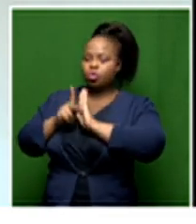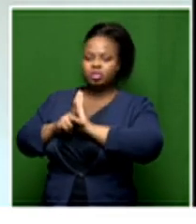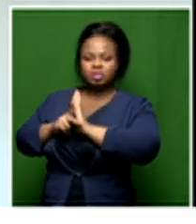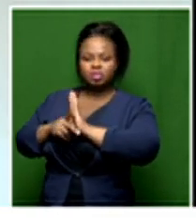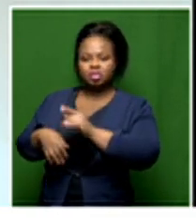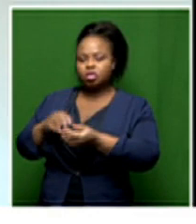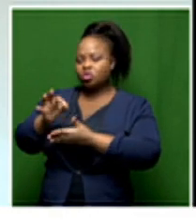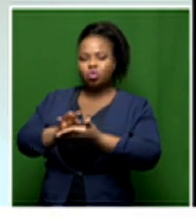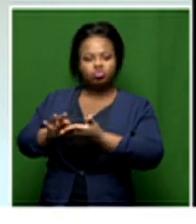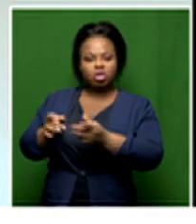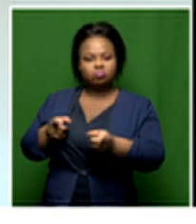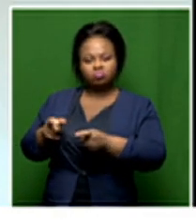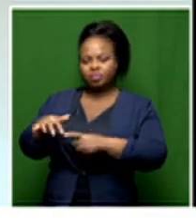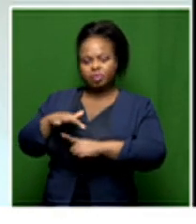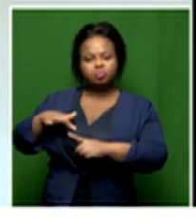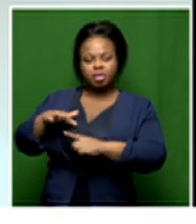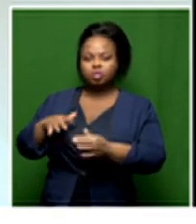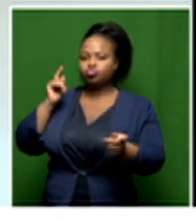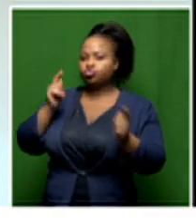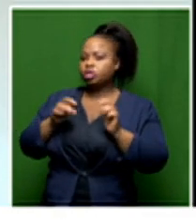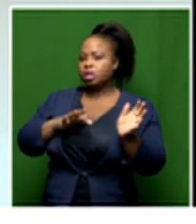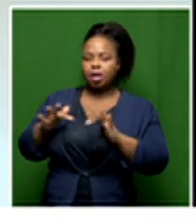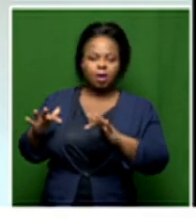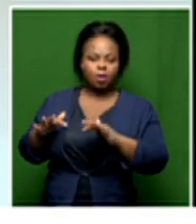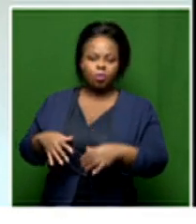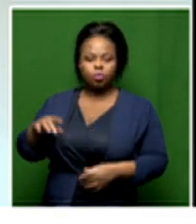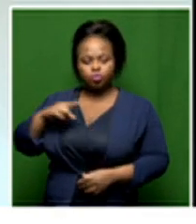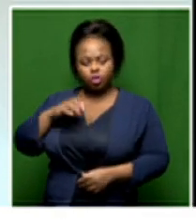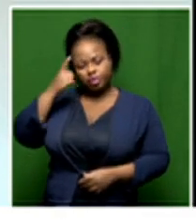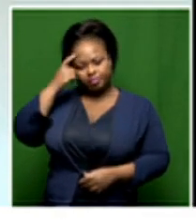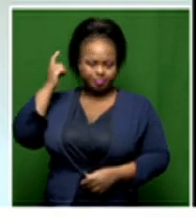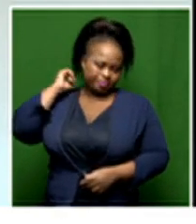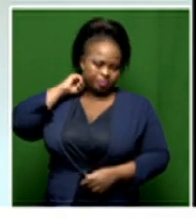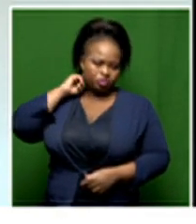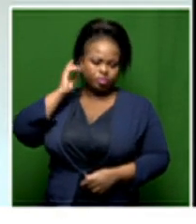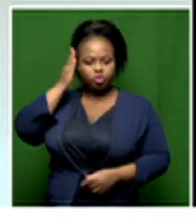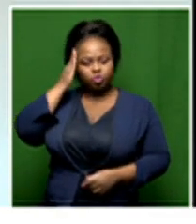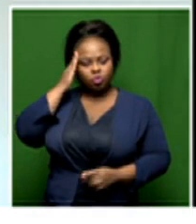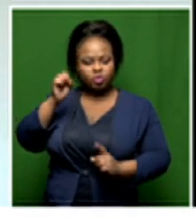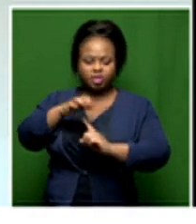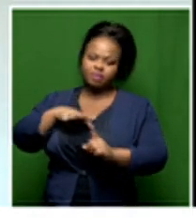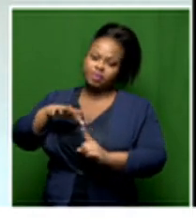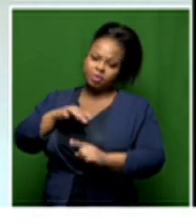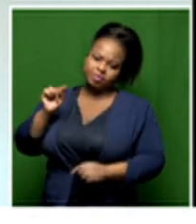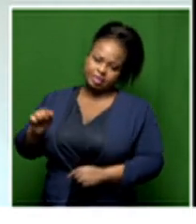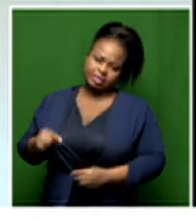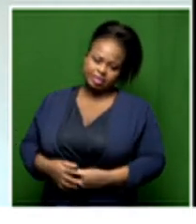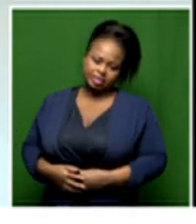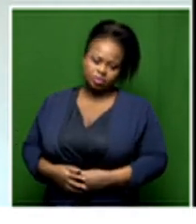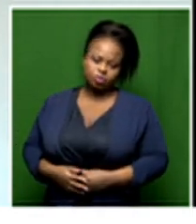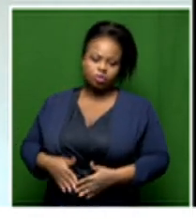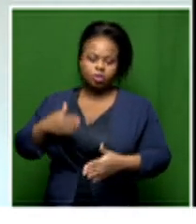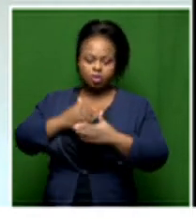that space are also evolving with times to take into account that kind of environment. So in